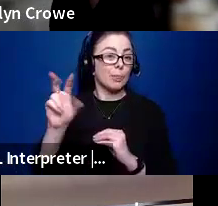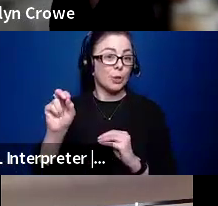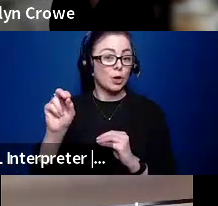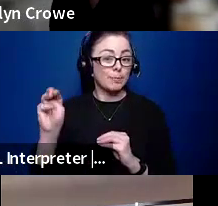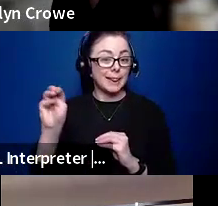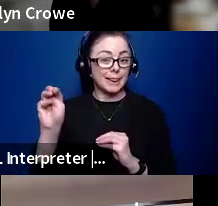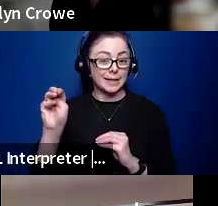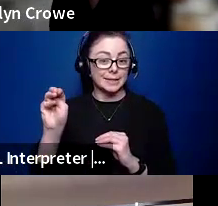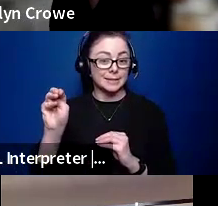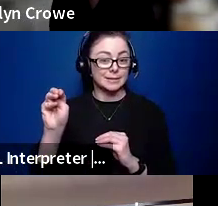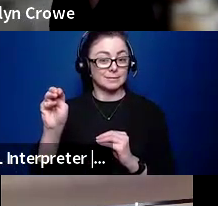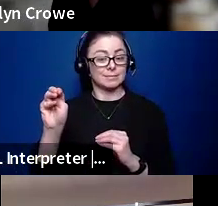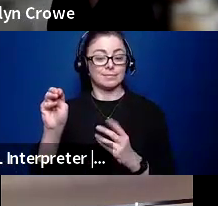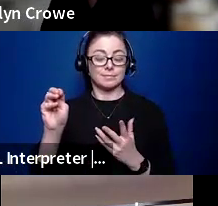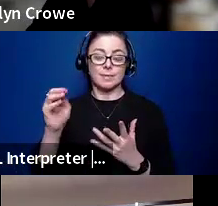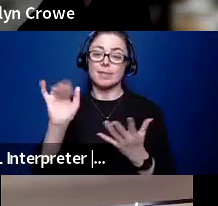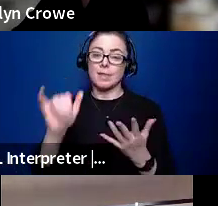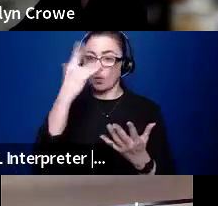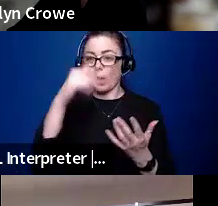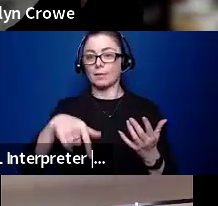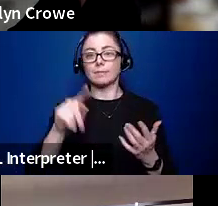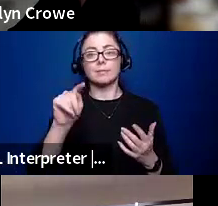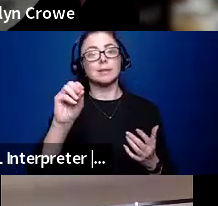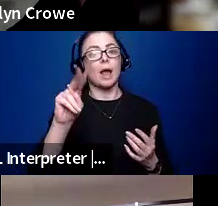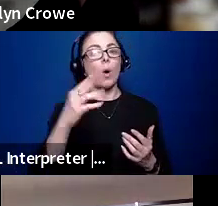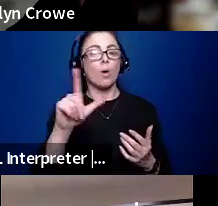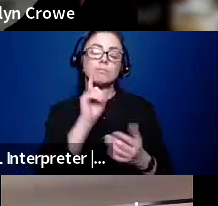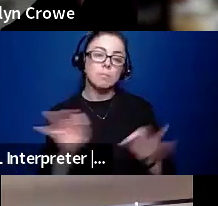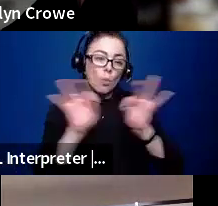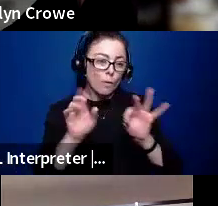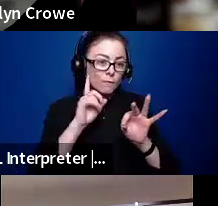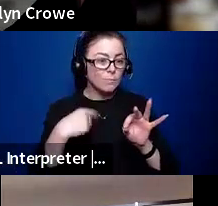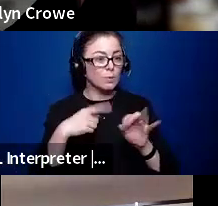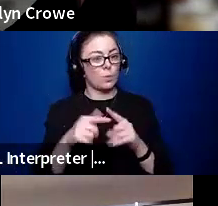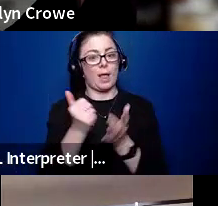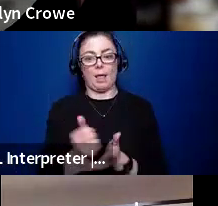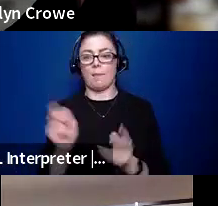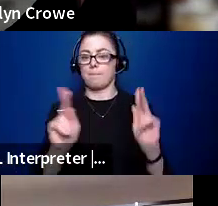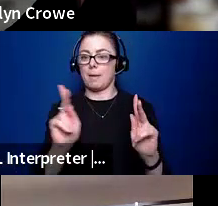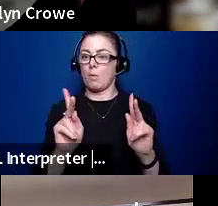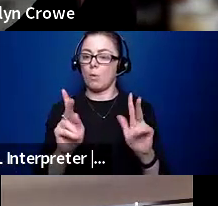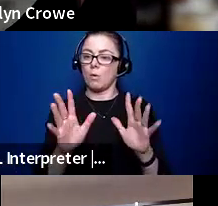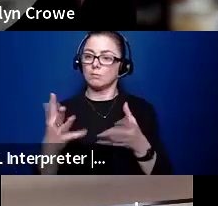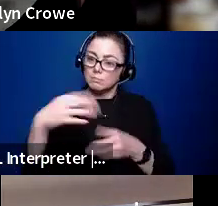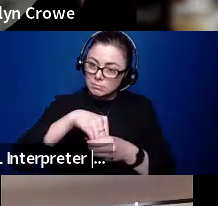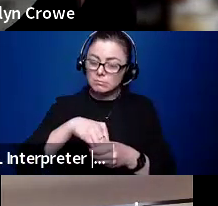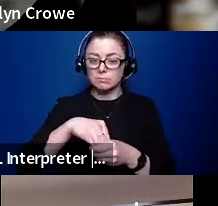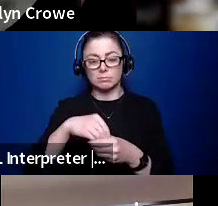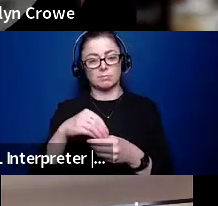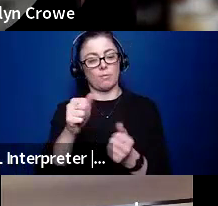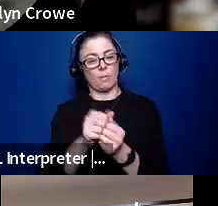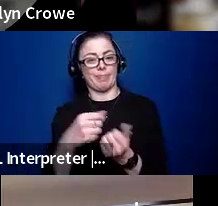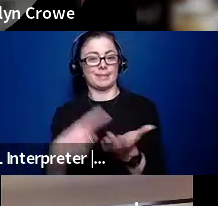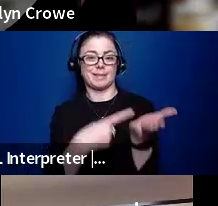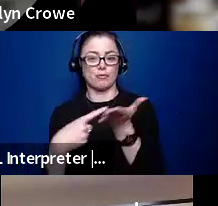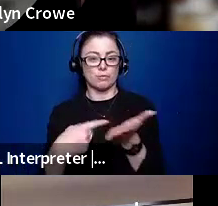cuts were. And that's why this town hall is important to me, to really help people get a seat at this table and share your perspective. So I really believe